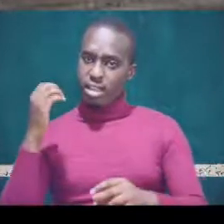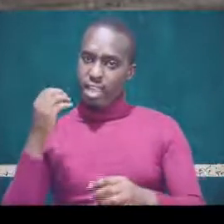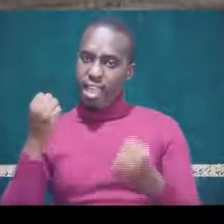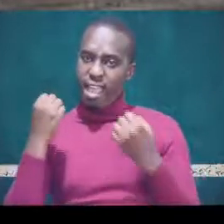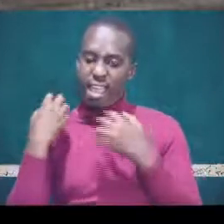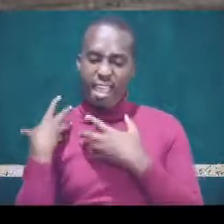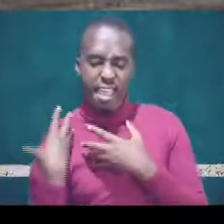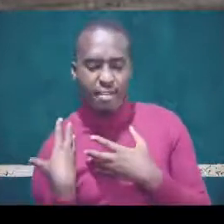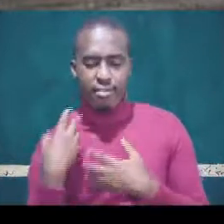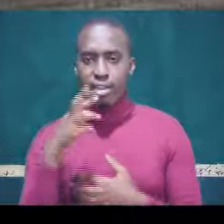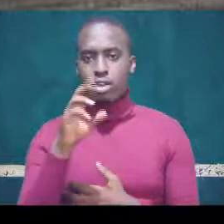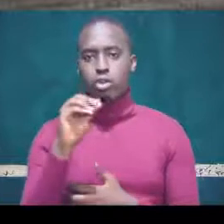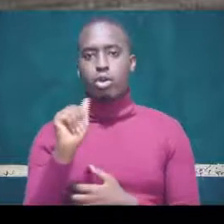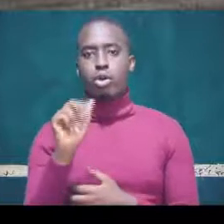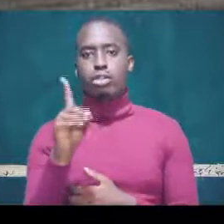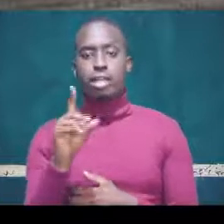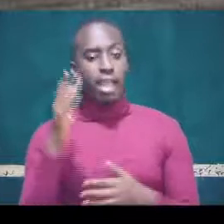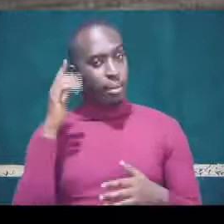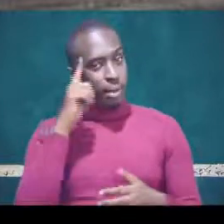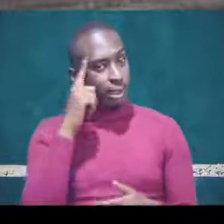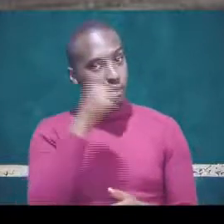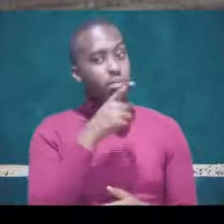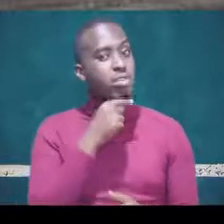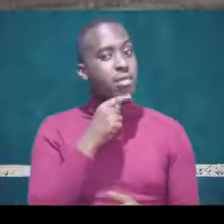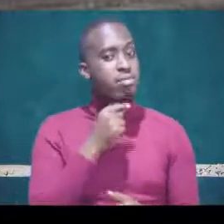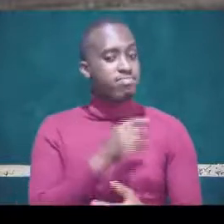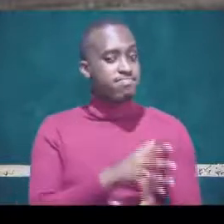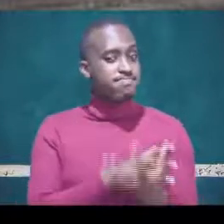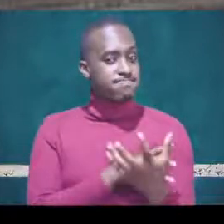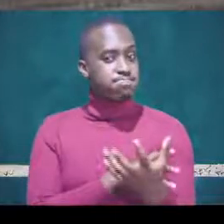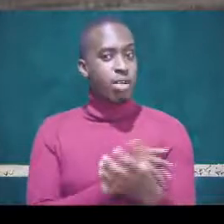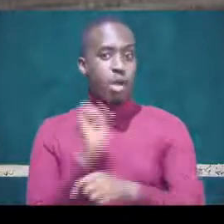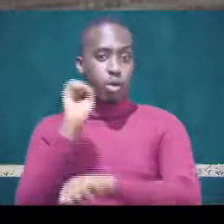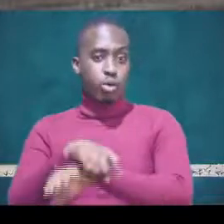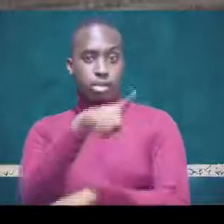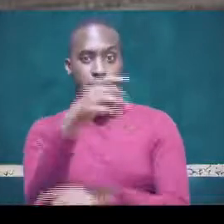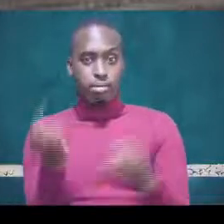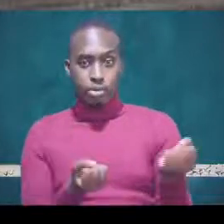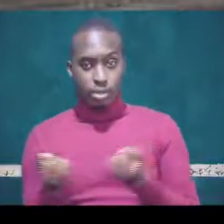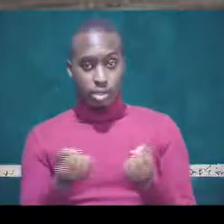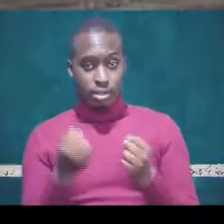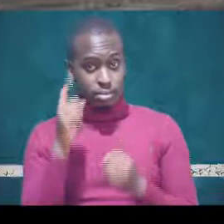think that man, strong as he is, do you think he's more powerful than the tractor?